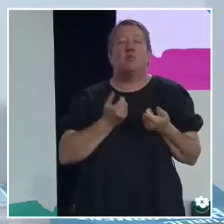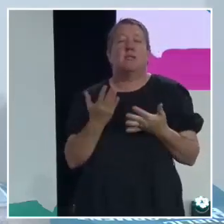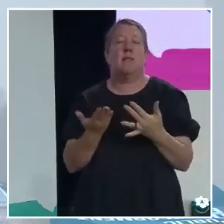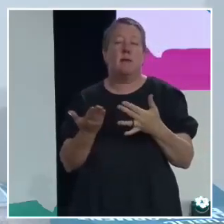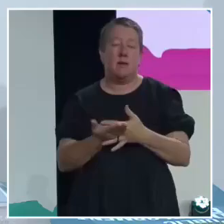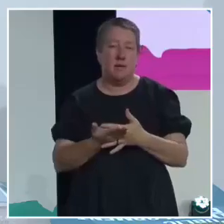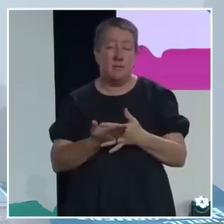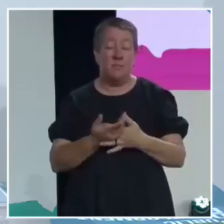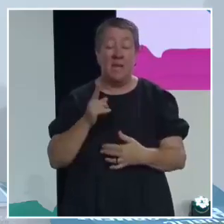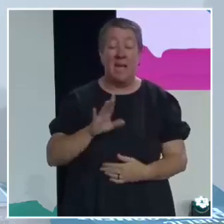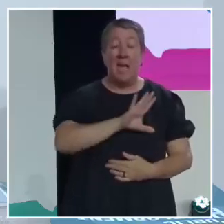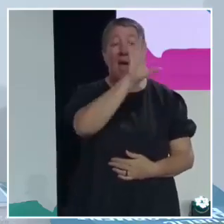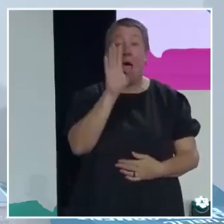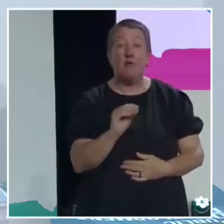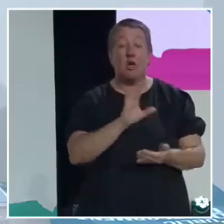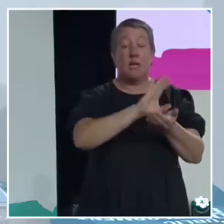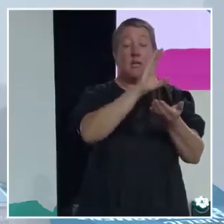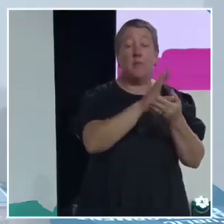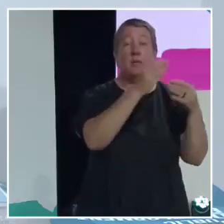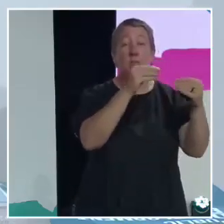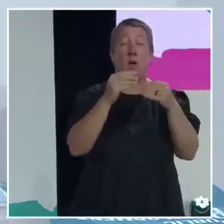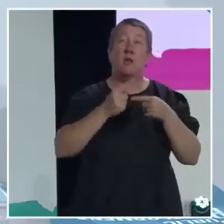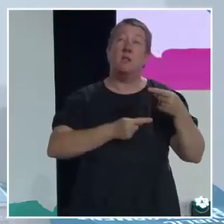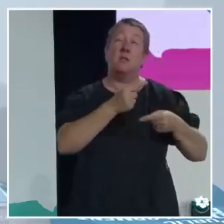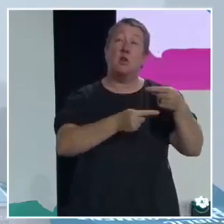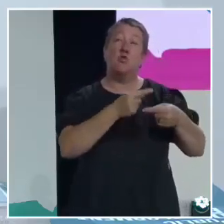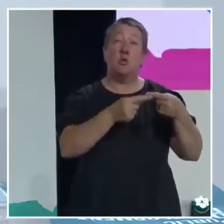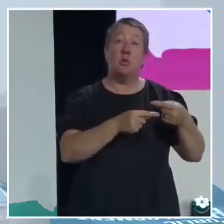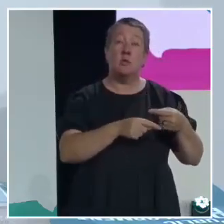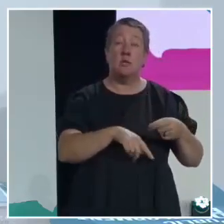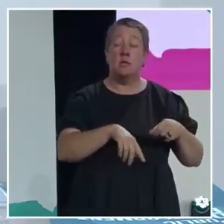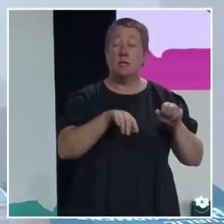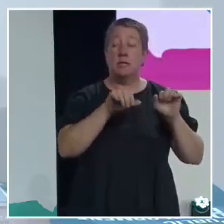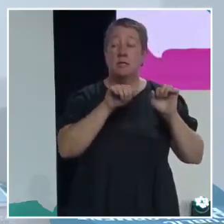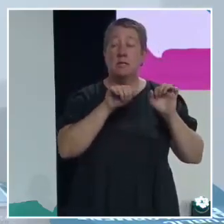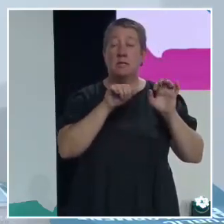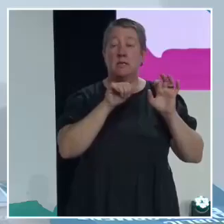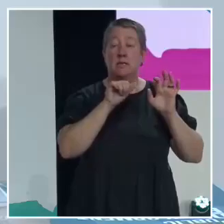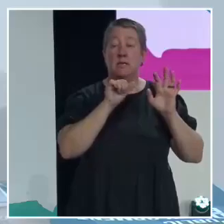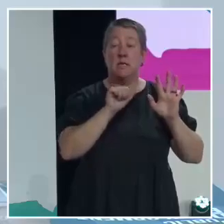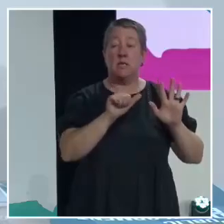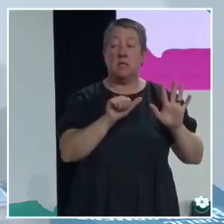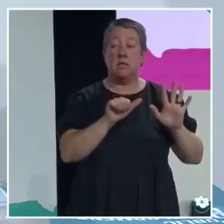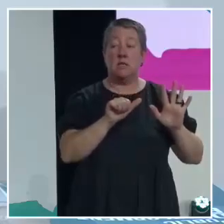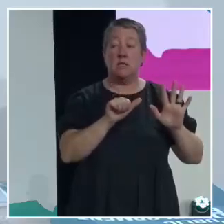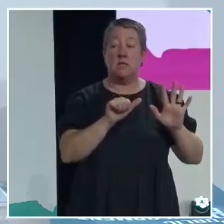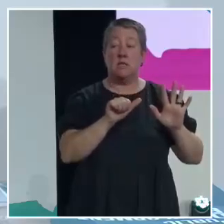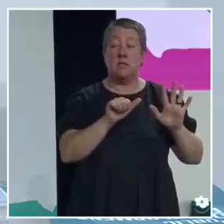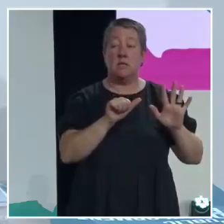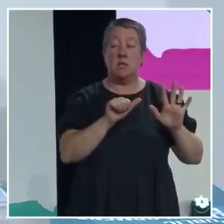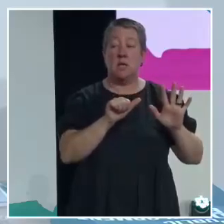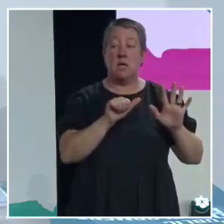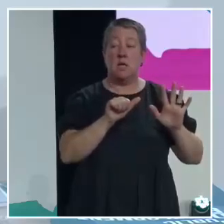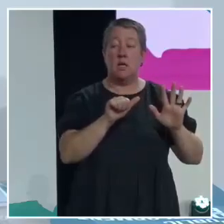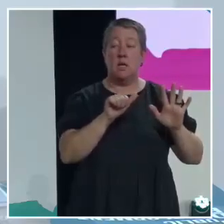that African capital markets generated 6x S&P 500 is not known. We learn about